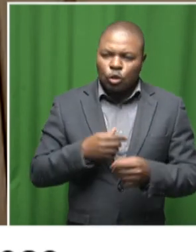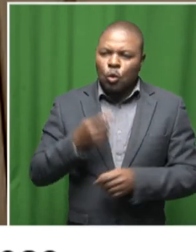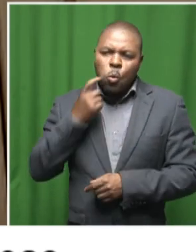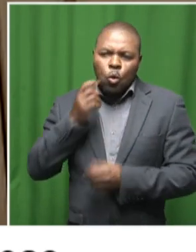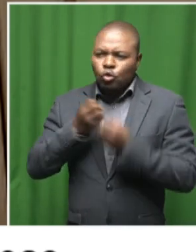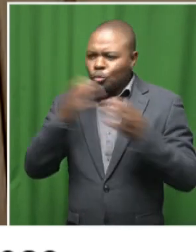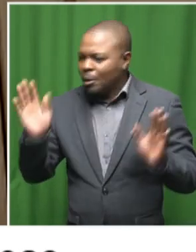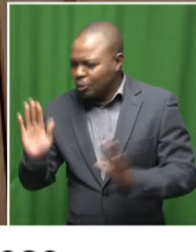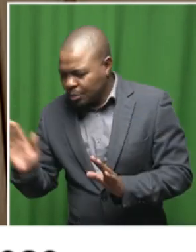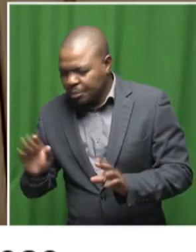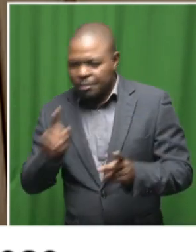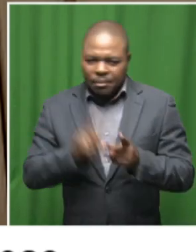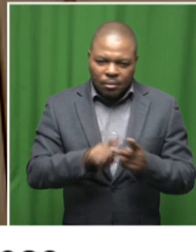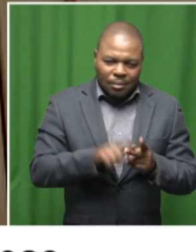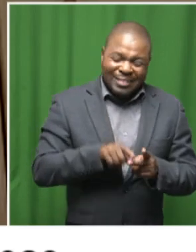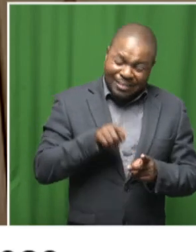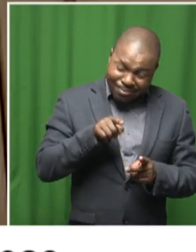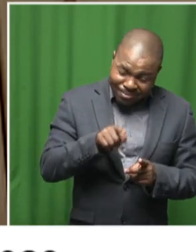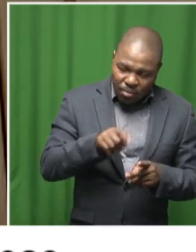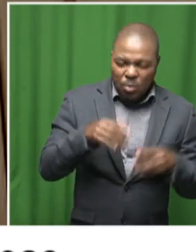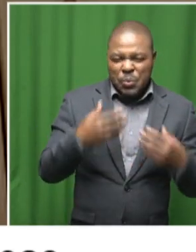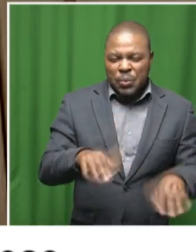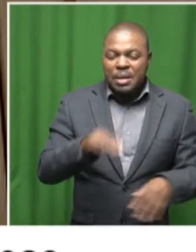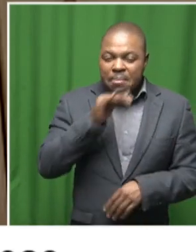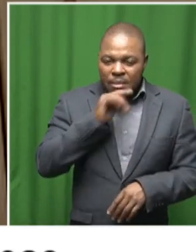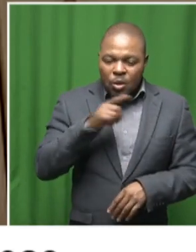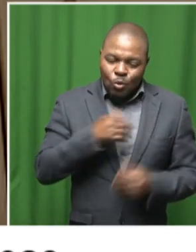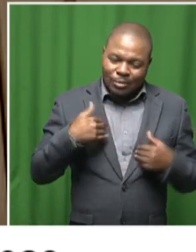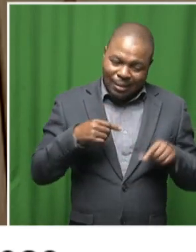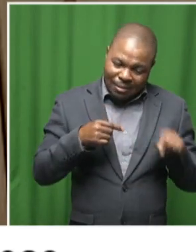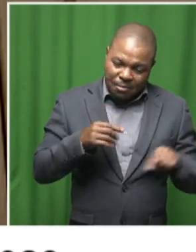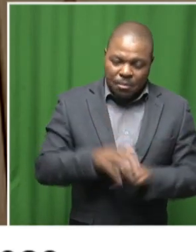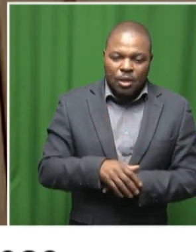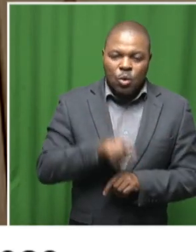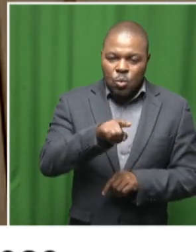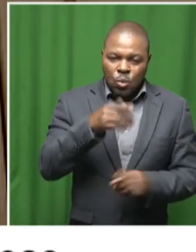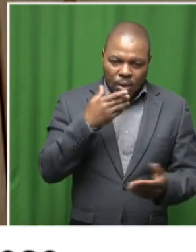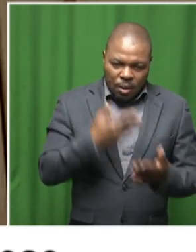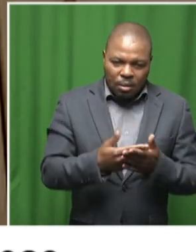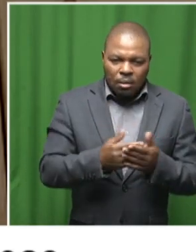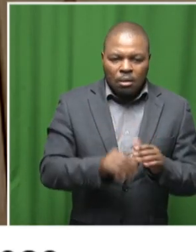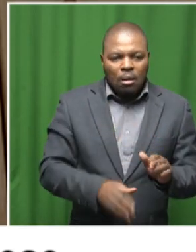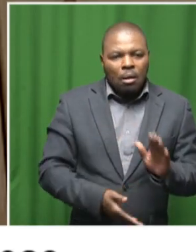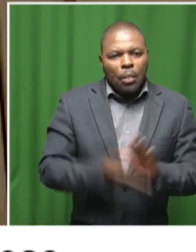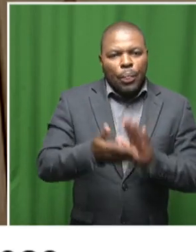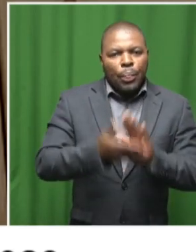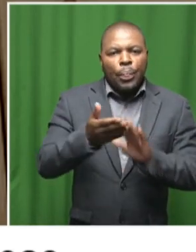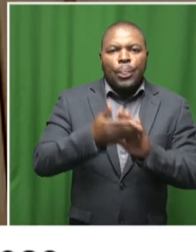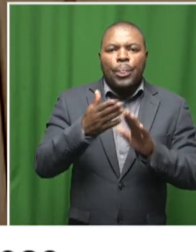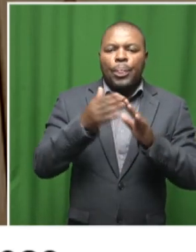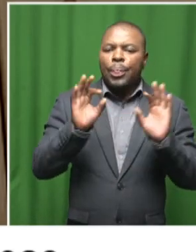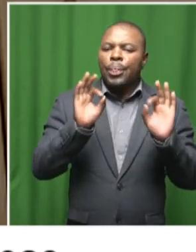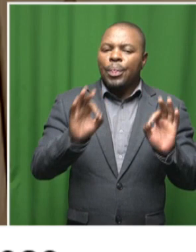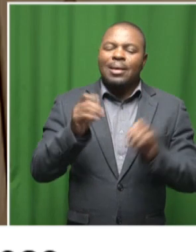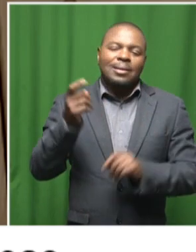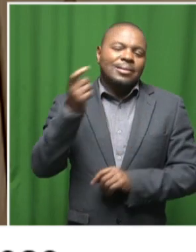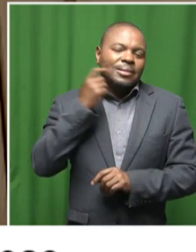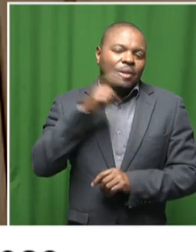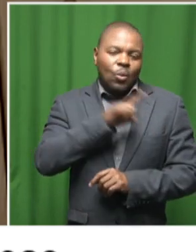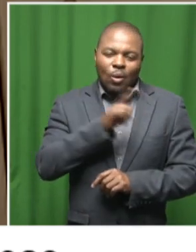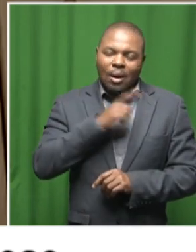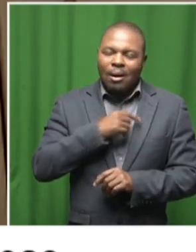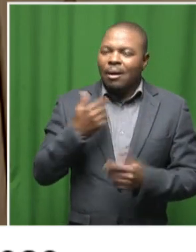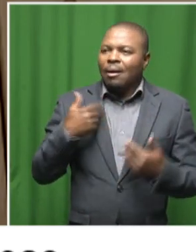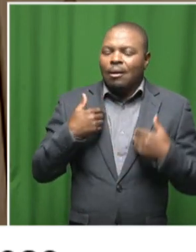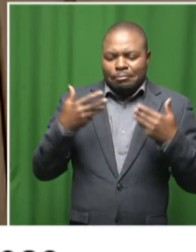sweets and all of that. It just literally needs to start there so that you grow with it as you get older. It'll be easier because it's something that,